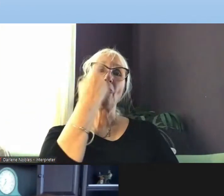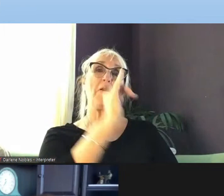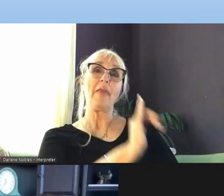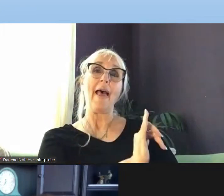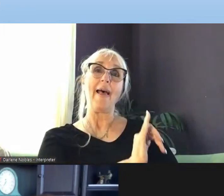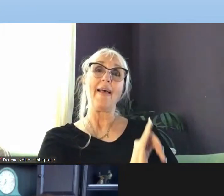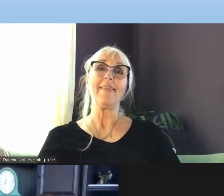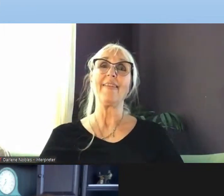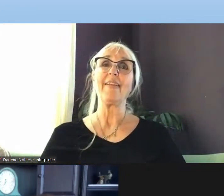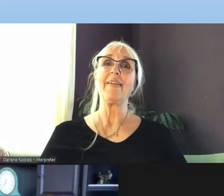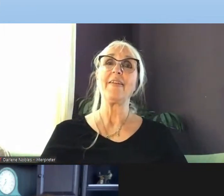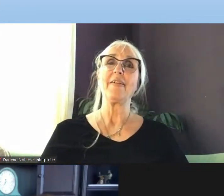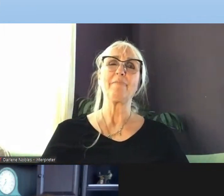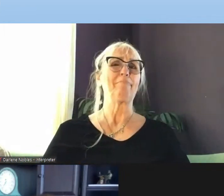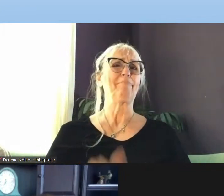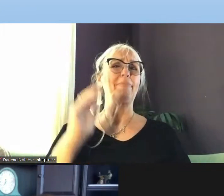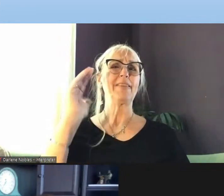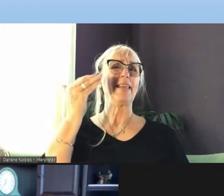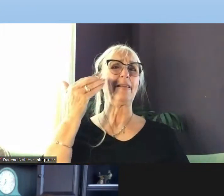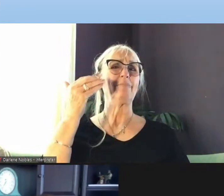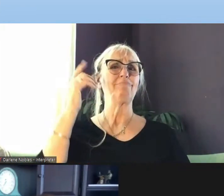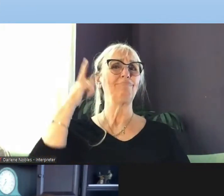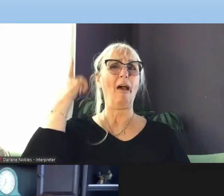that seems kind of logical.